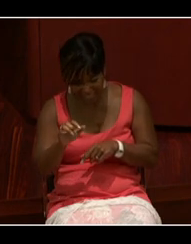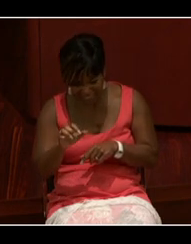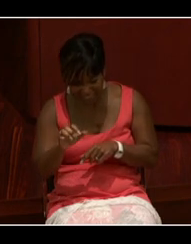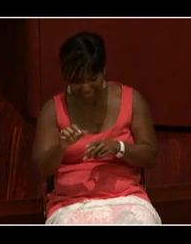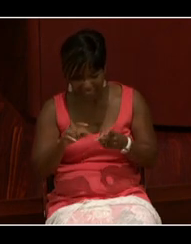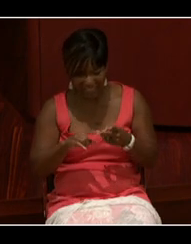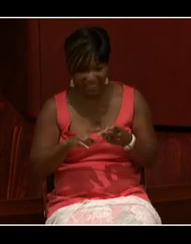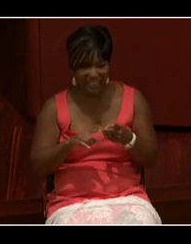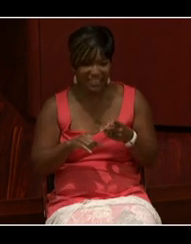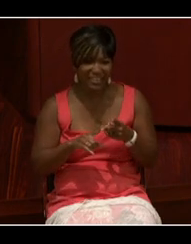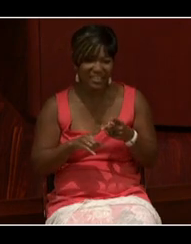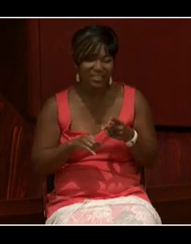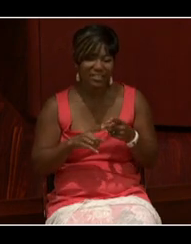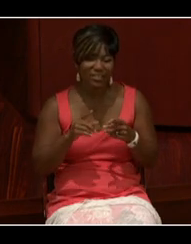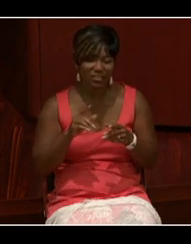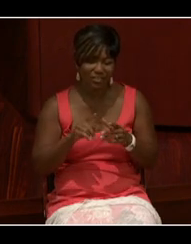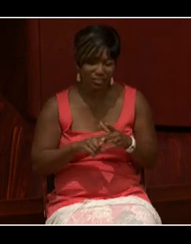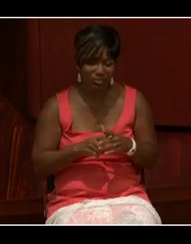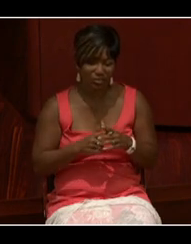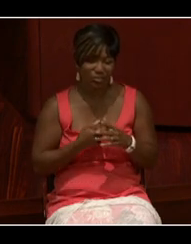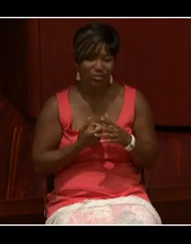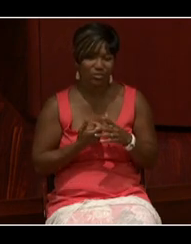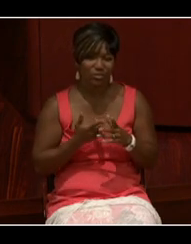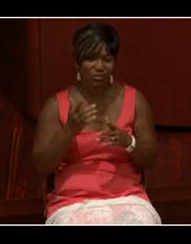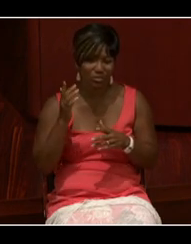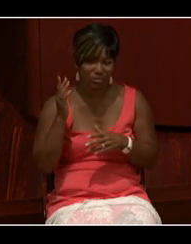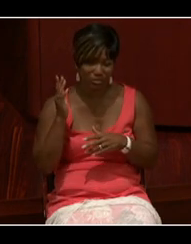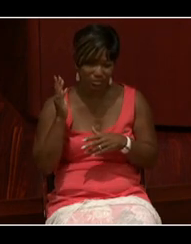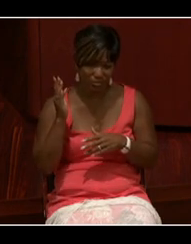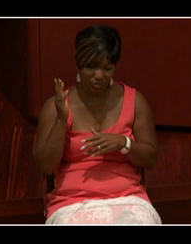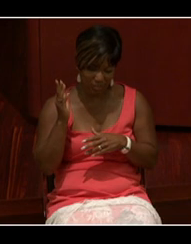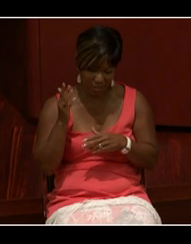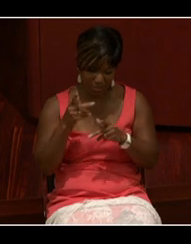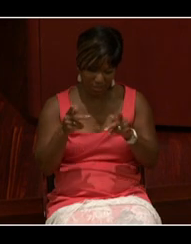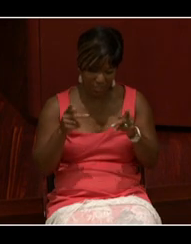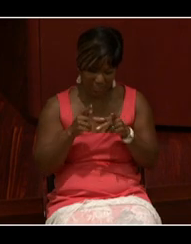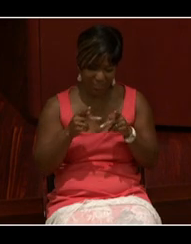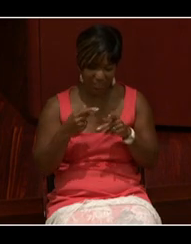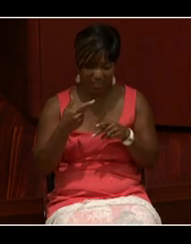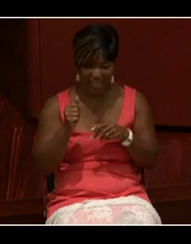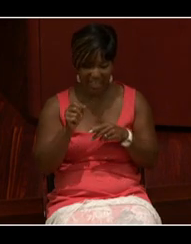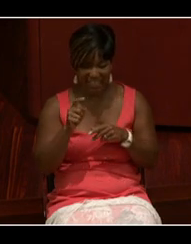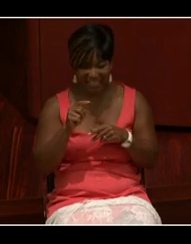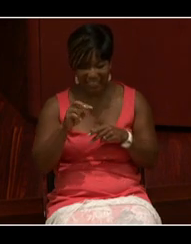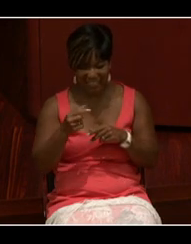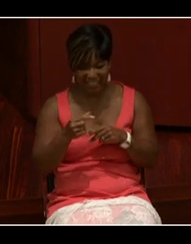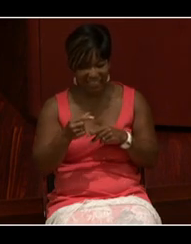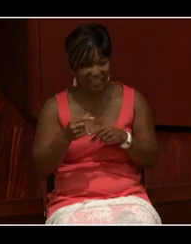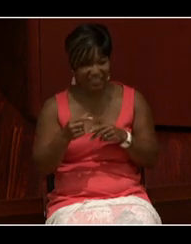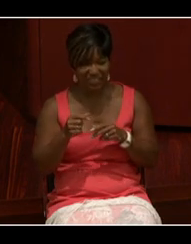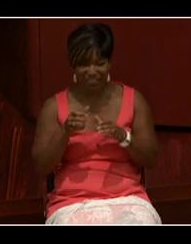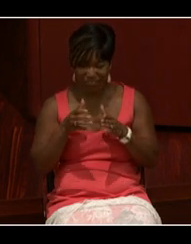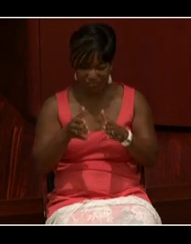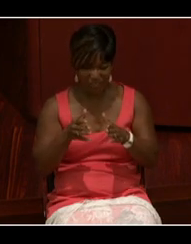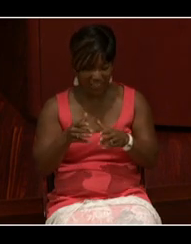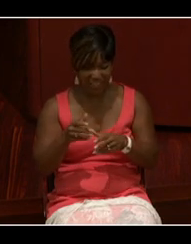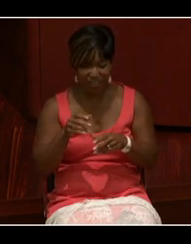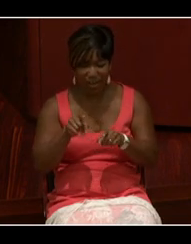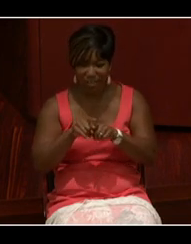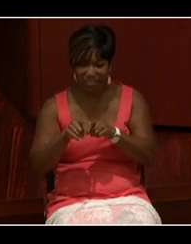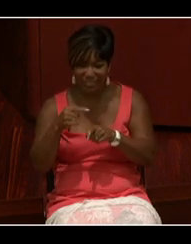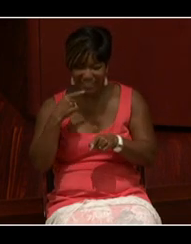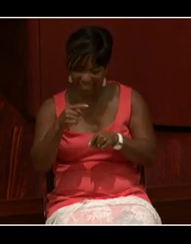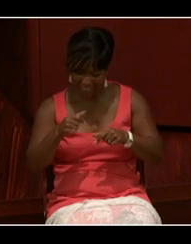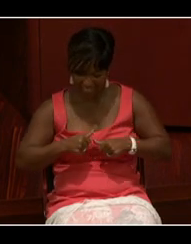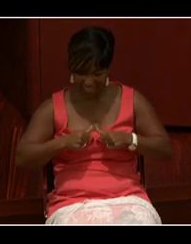of a speakeasy, which he titles a speak on Hastings Street, and even gives the address of the speakeasy. Goes on